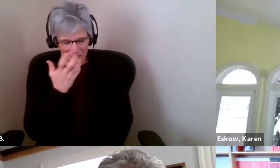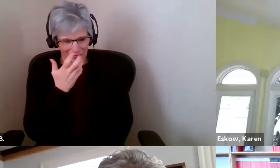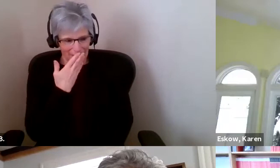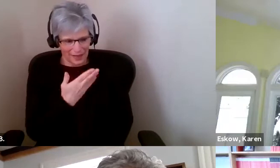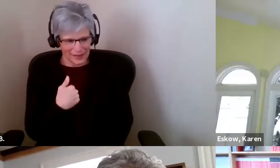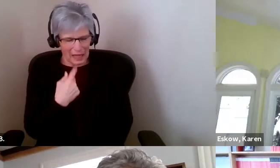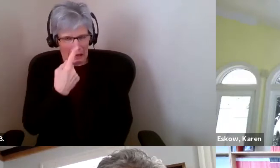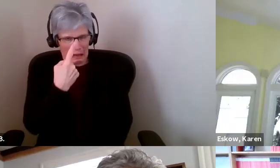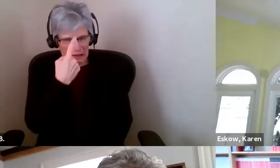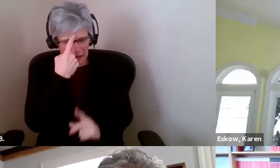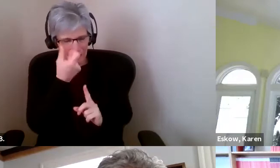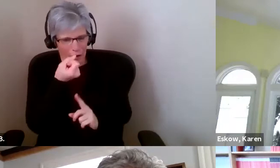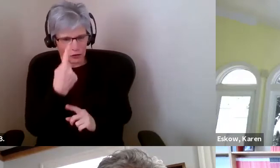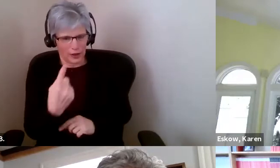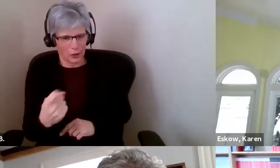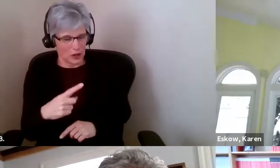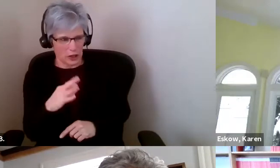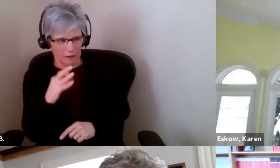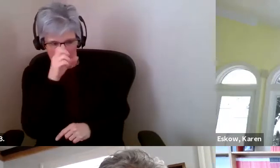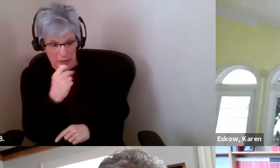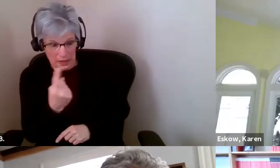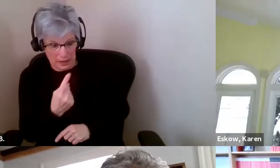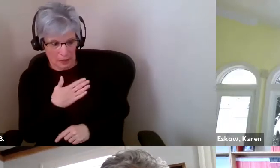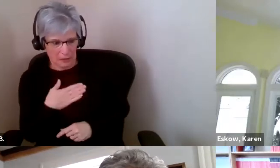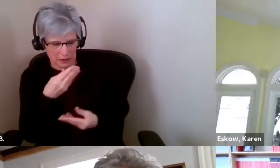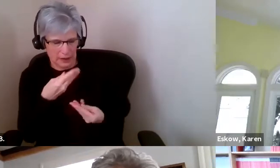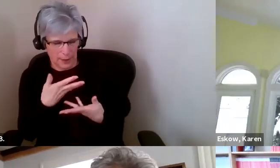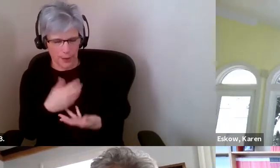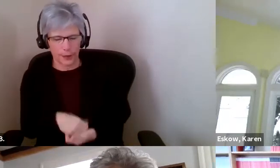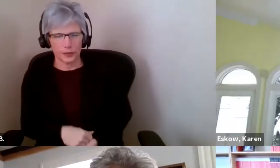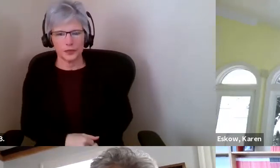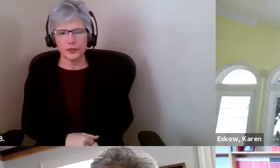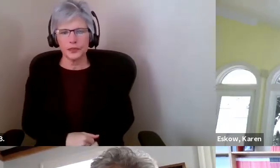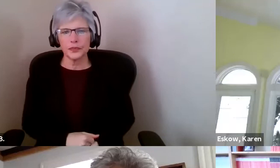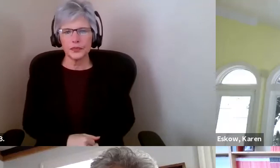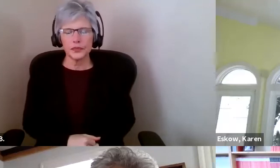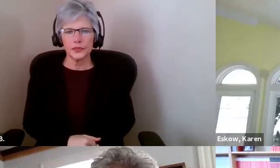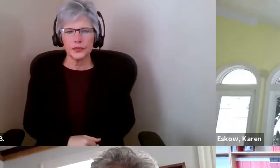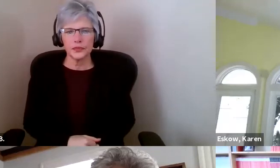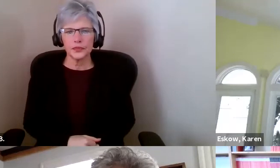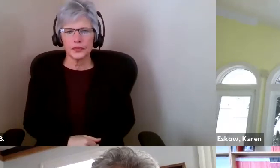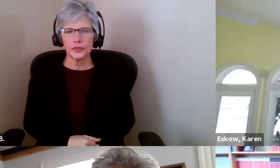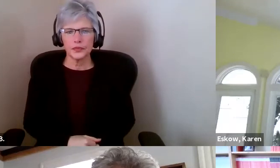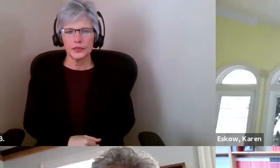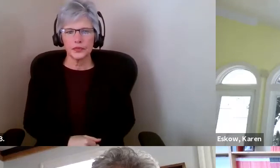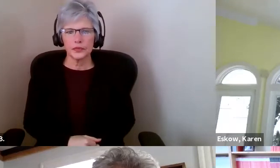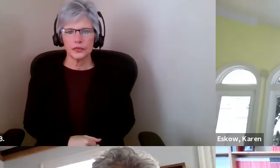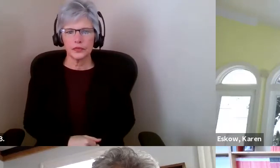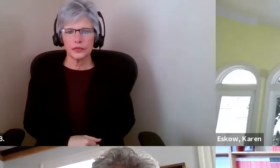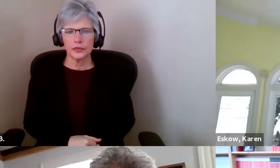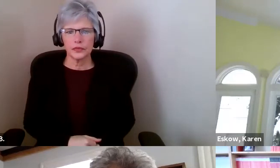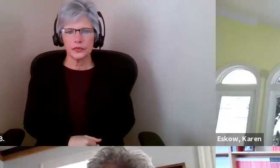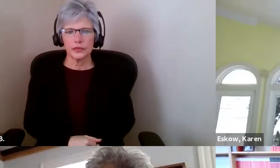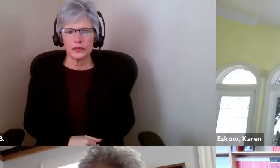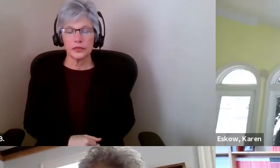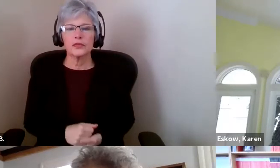I think I got it all down. If not, just Karen, let me know if I missed something. So first of all, I think that's a question that many